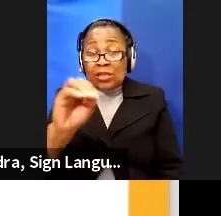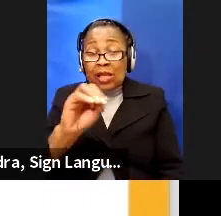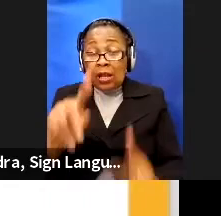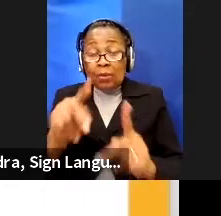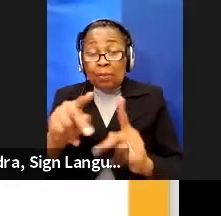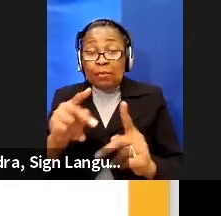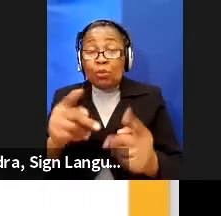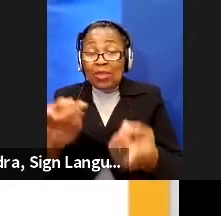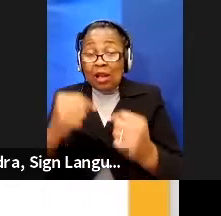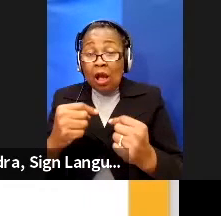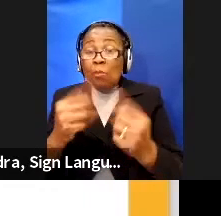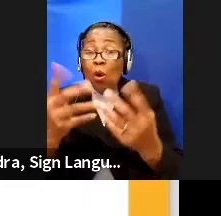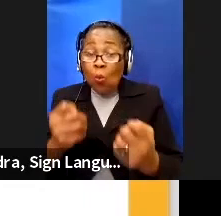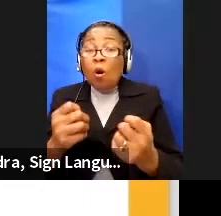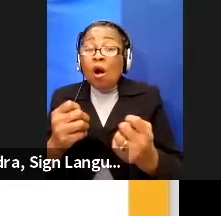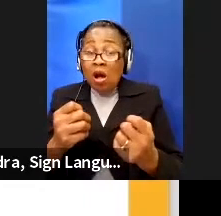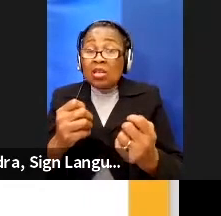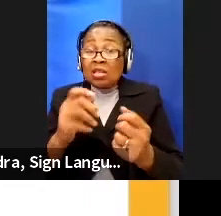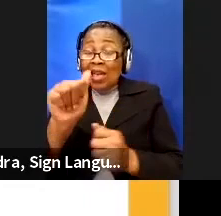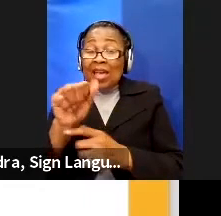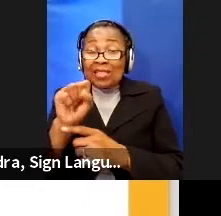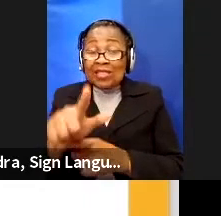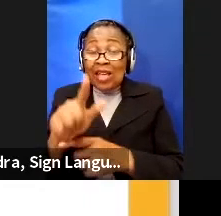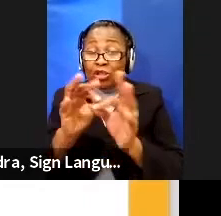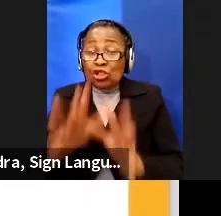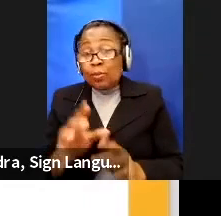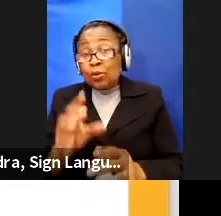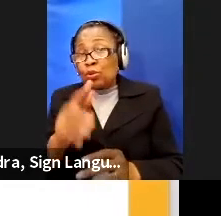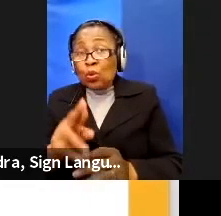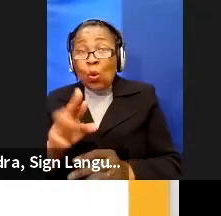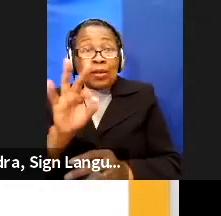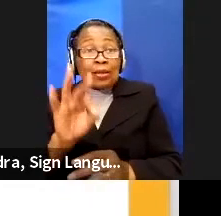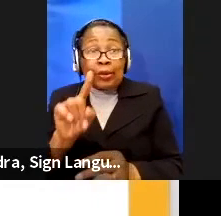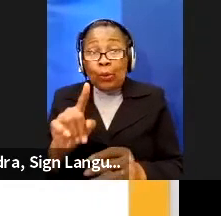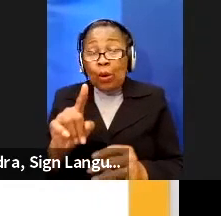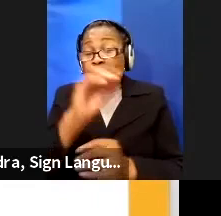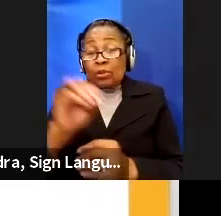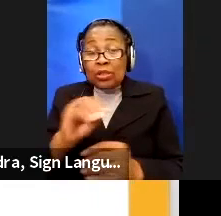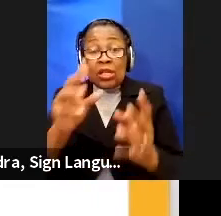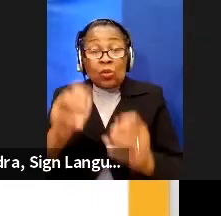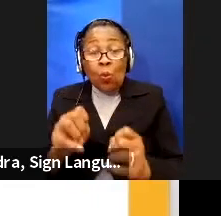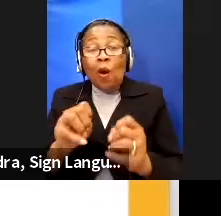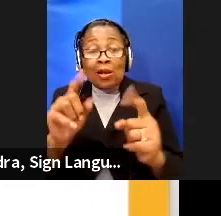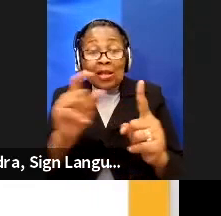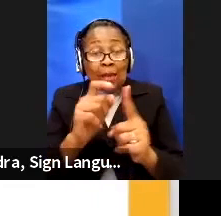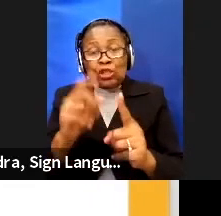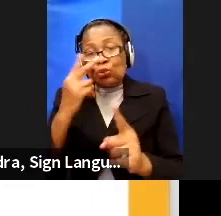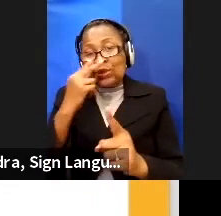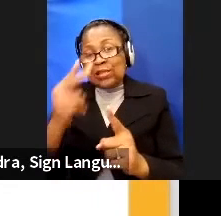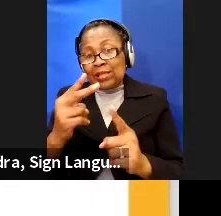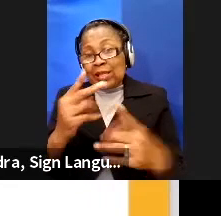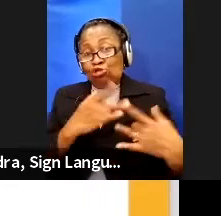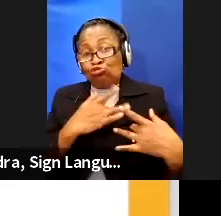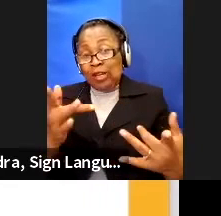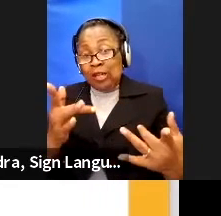ASL interpreters, or 99% of them want captioning, and you can start to see trends that way. Next